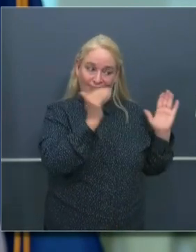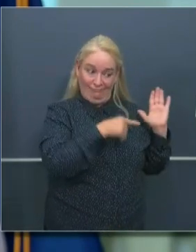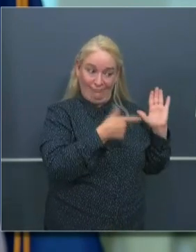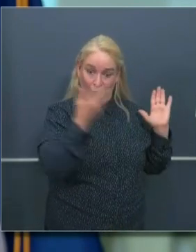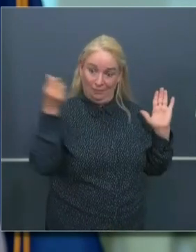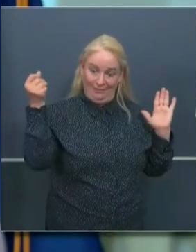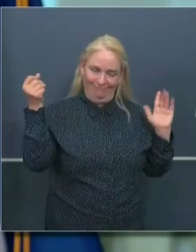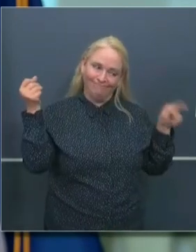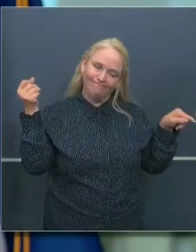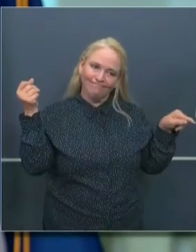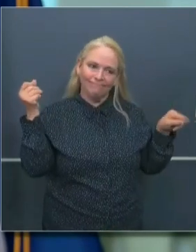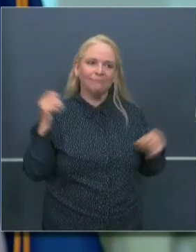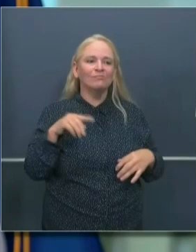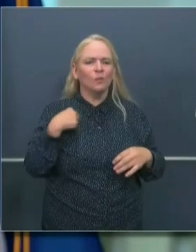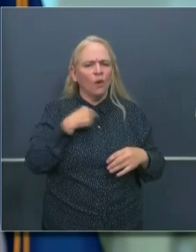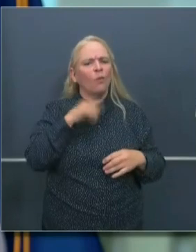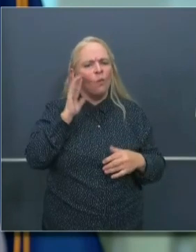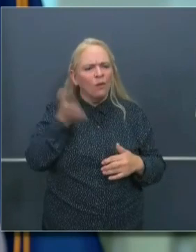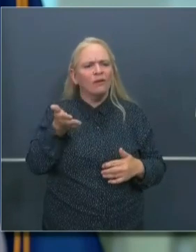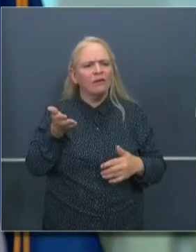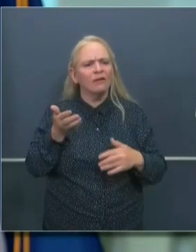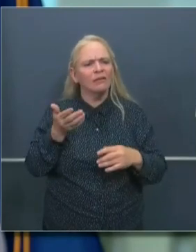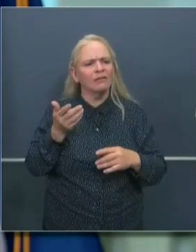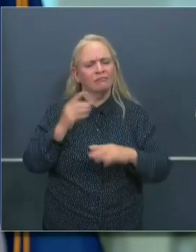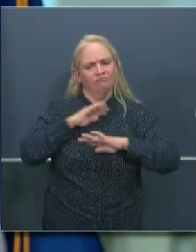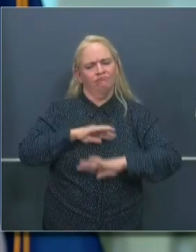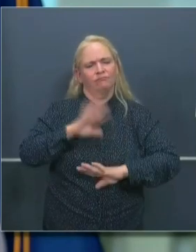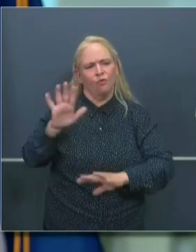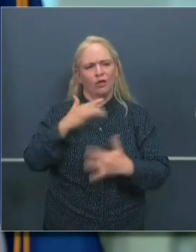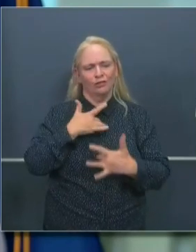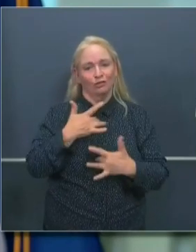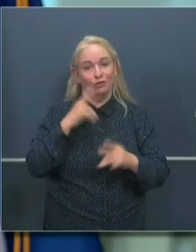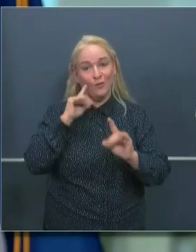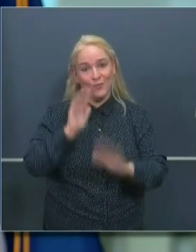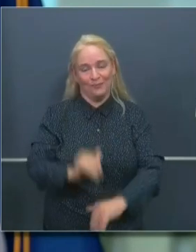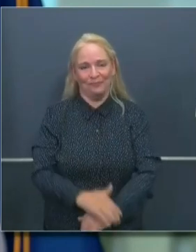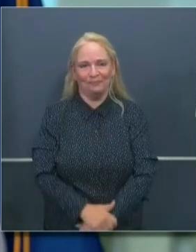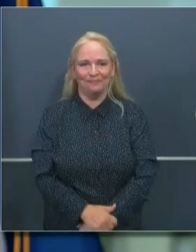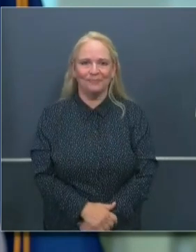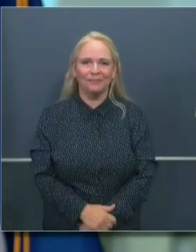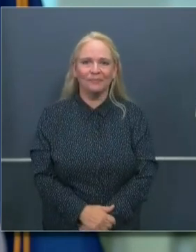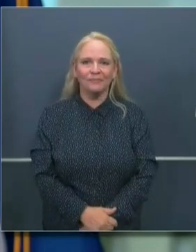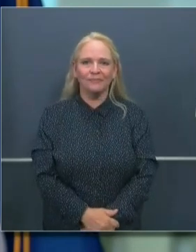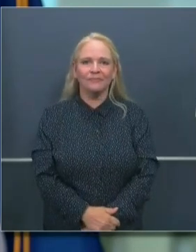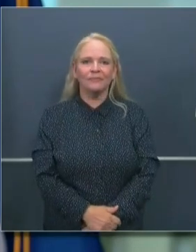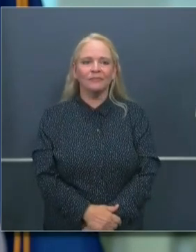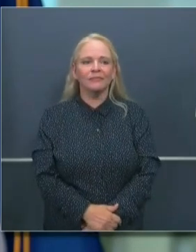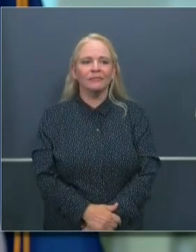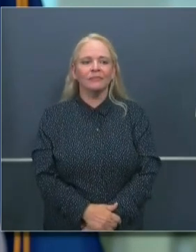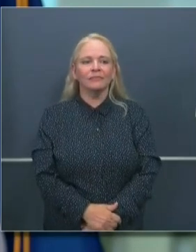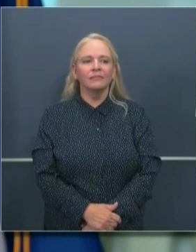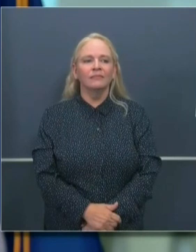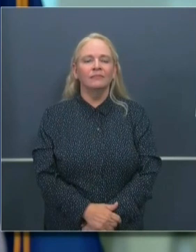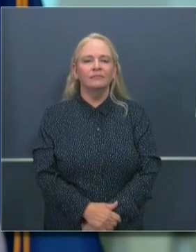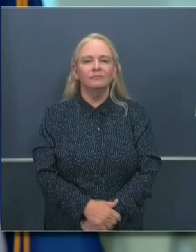that you referenced about their particular activities. Brandon Fa, Voice of the Sea.